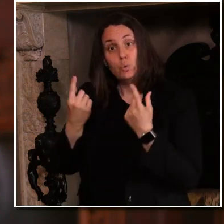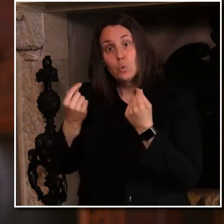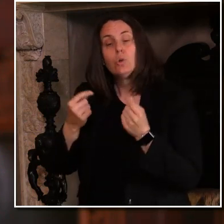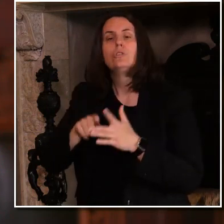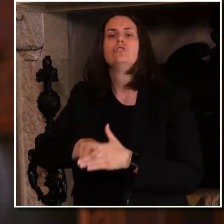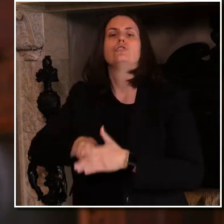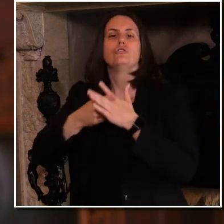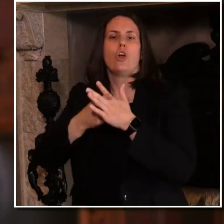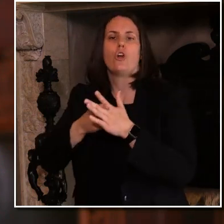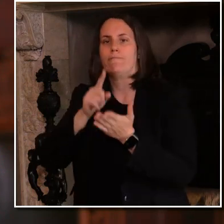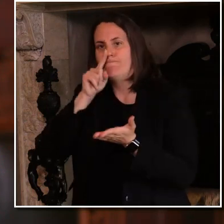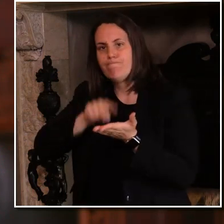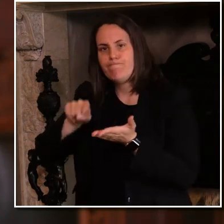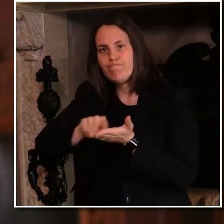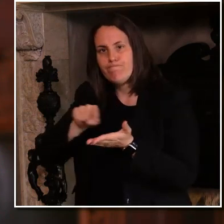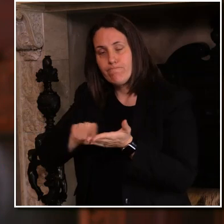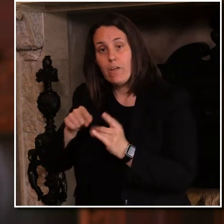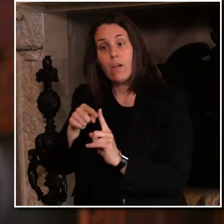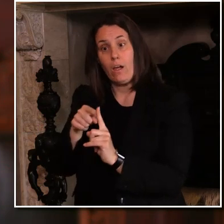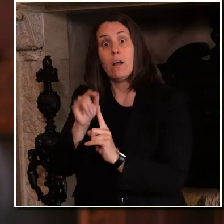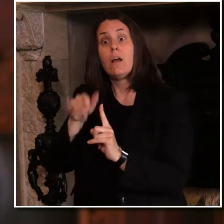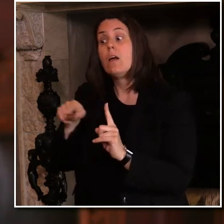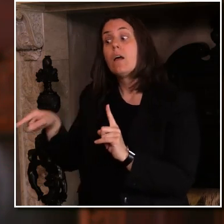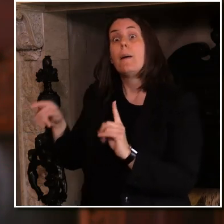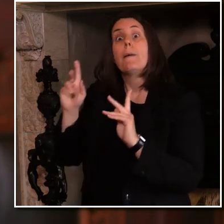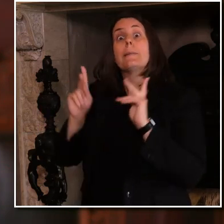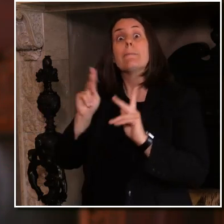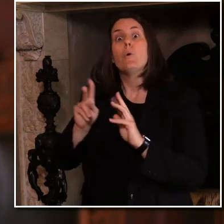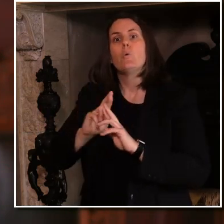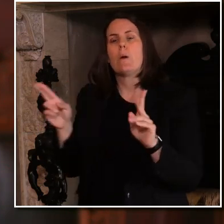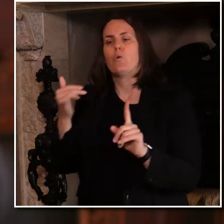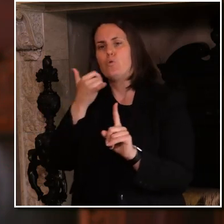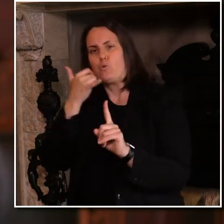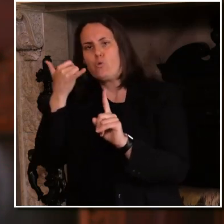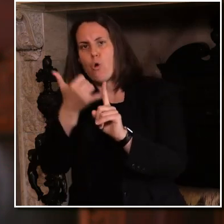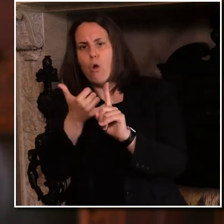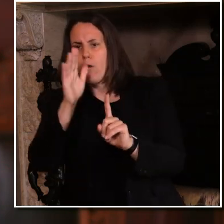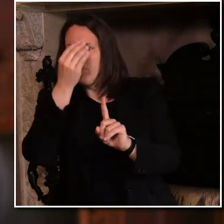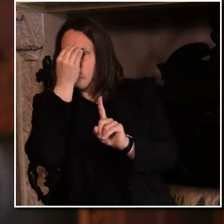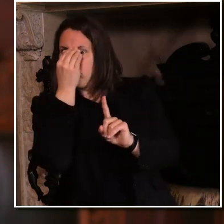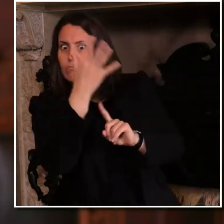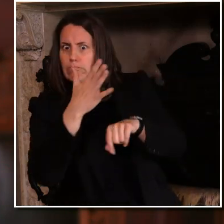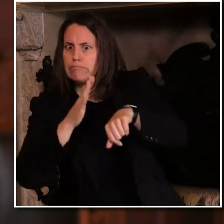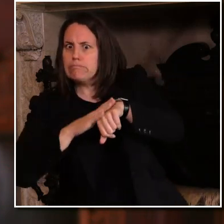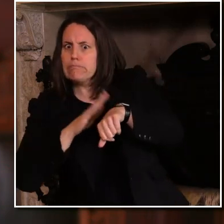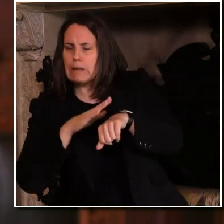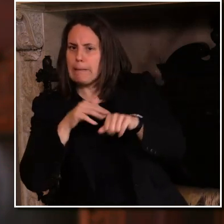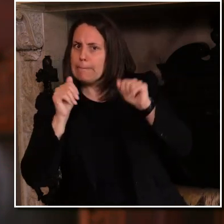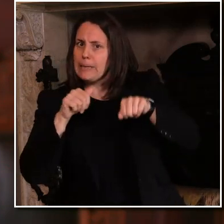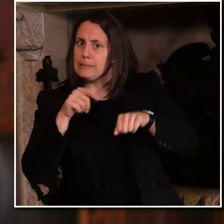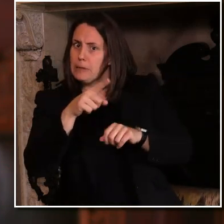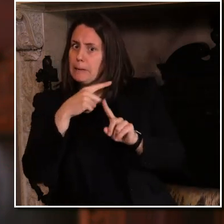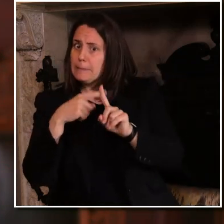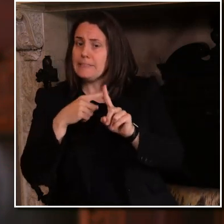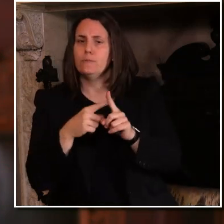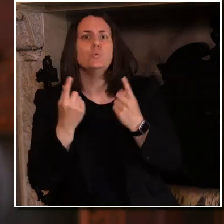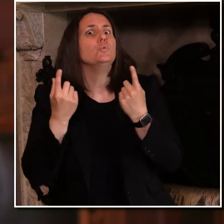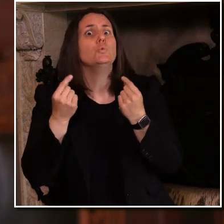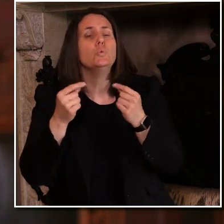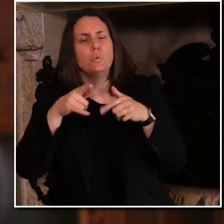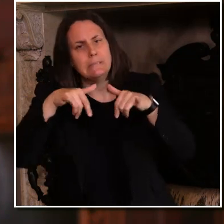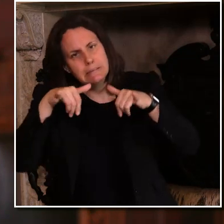However, positive tests can also trigger a facility-wide investigation depending on the location of those positive